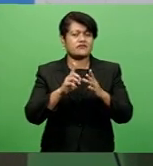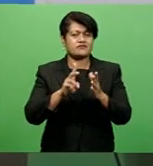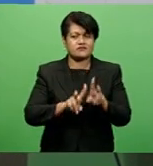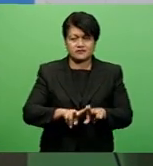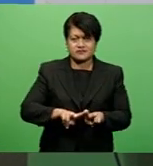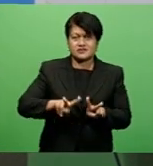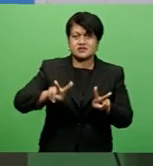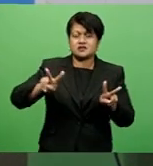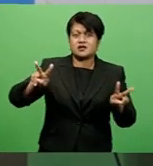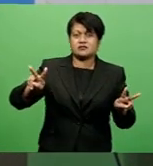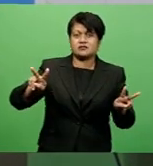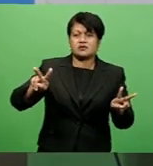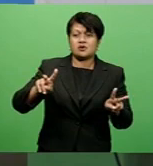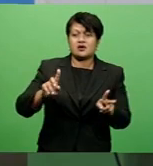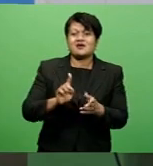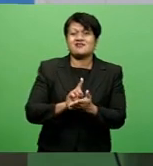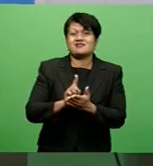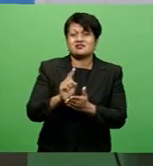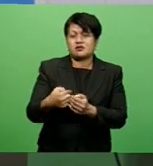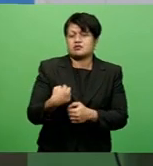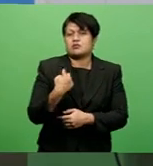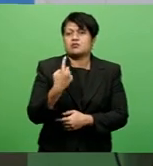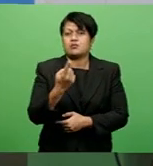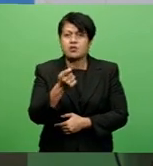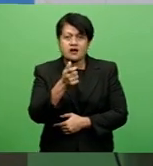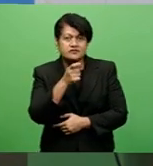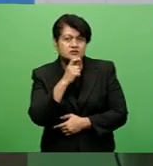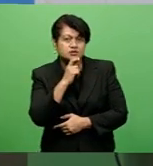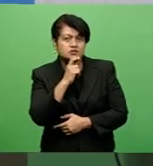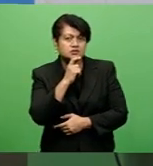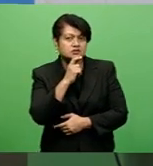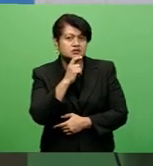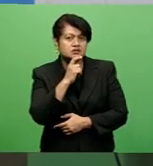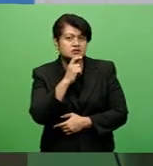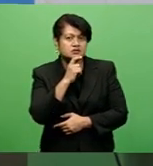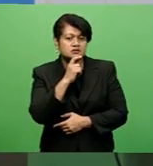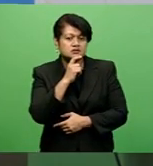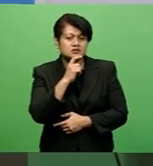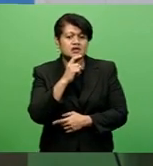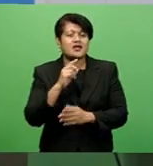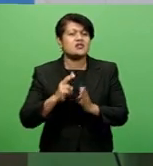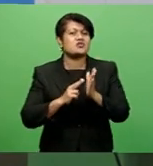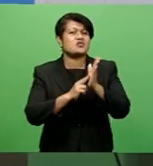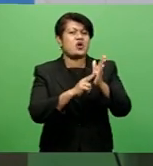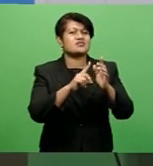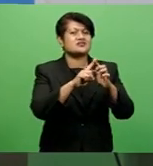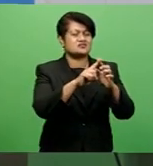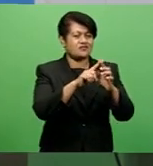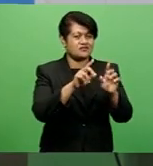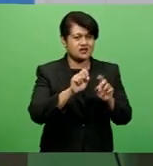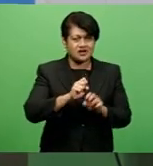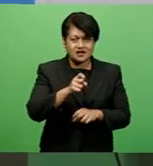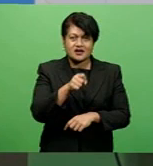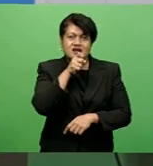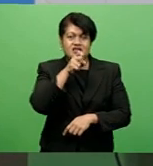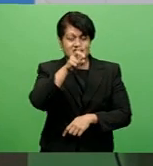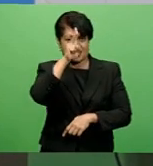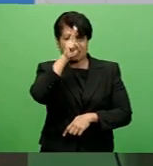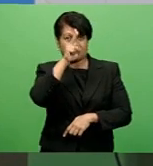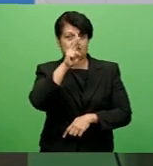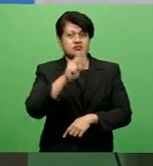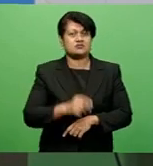by later tomorrow afternoon, and also just to the northeast of Kandavu, making its